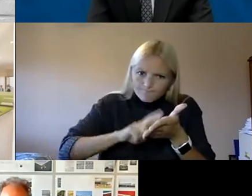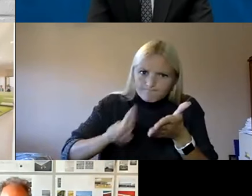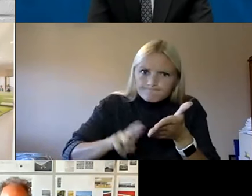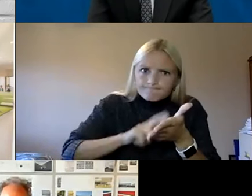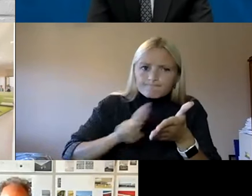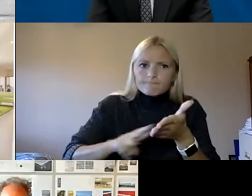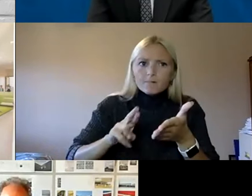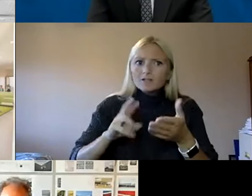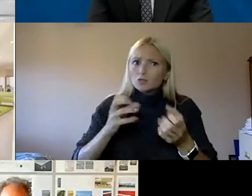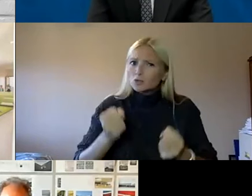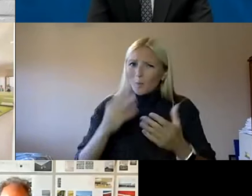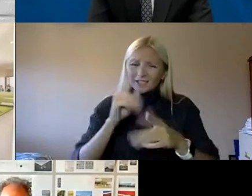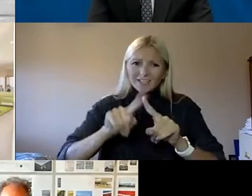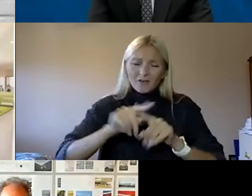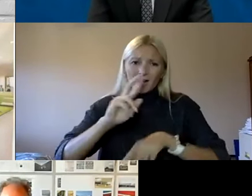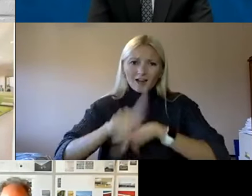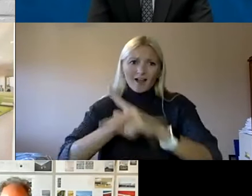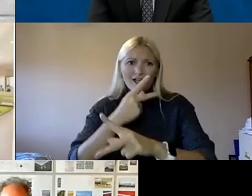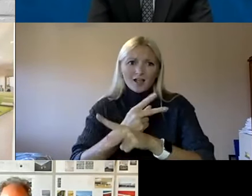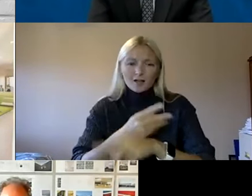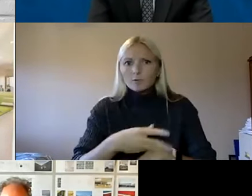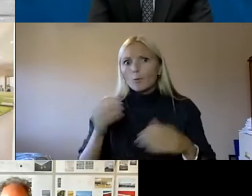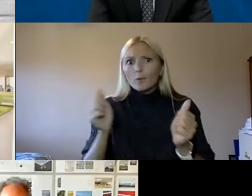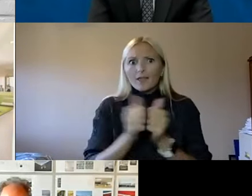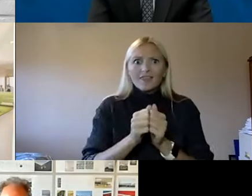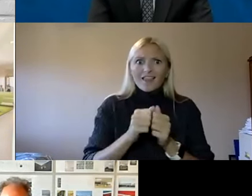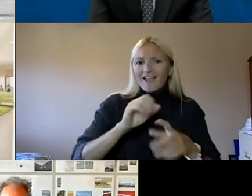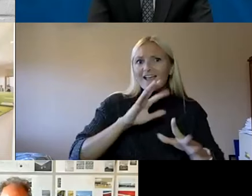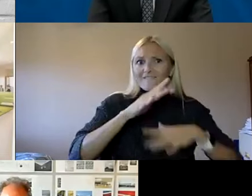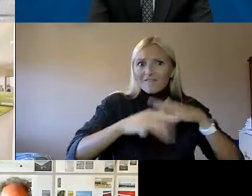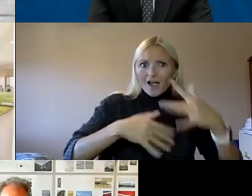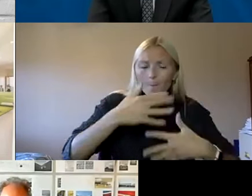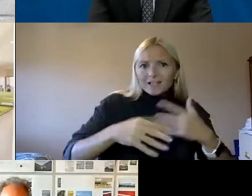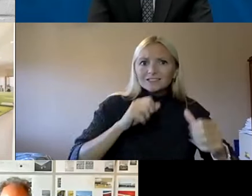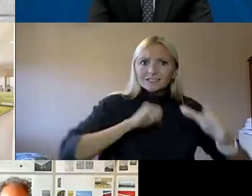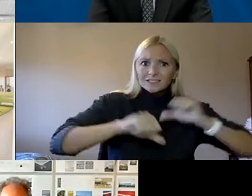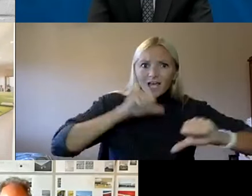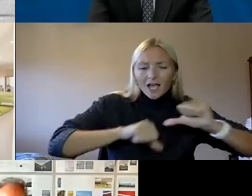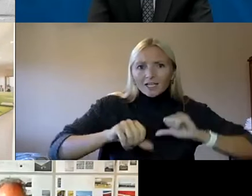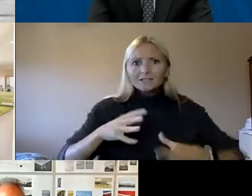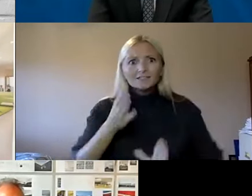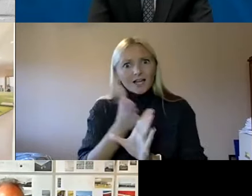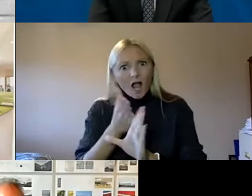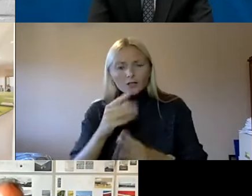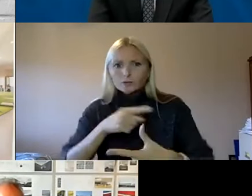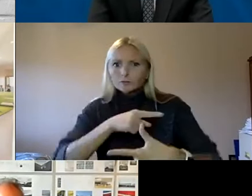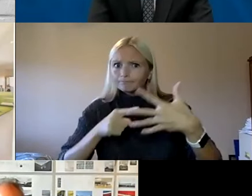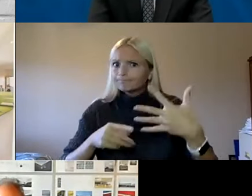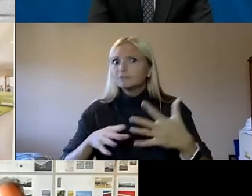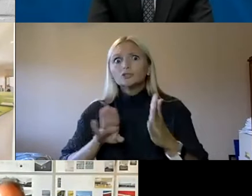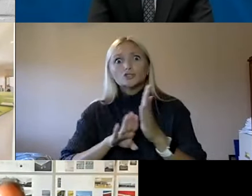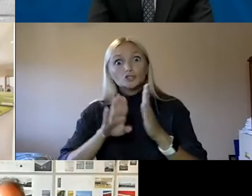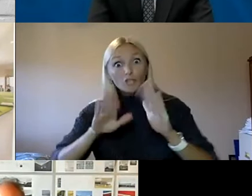innovations in a number of other industries, including education, environmental science, neurology, psychology, and child